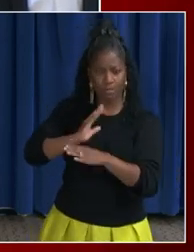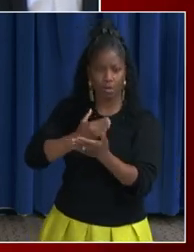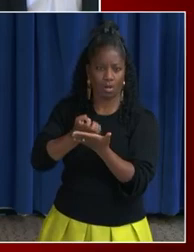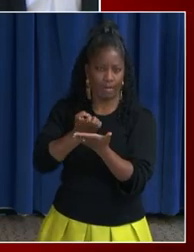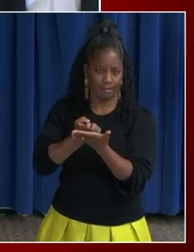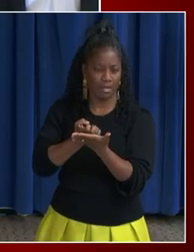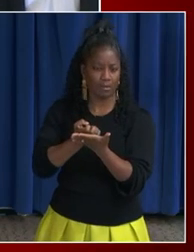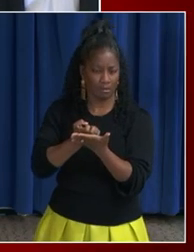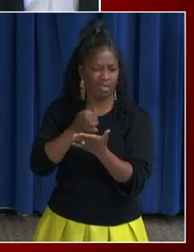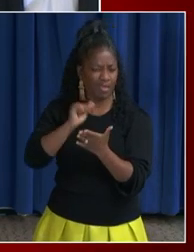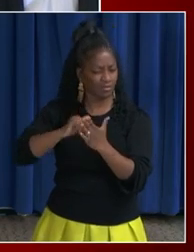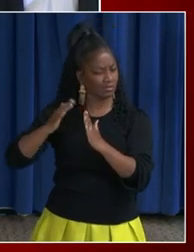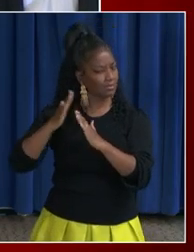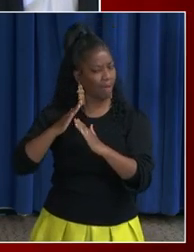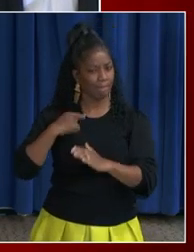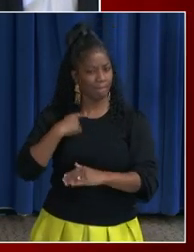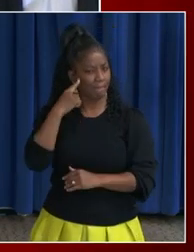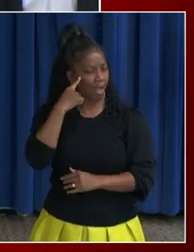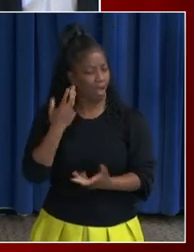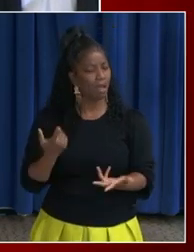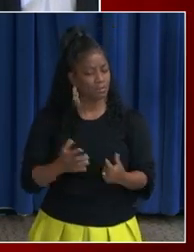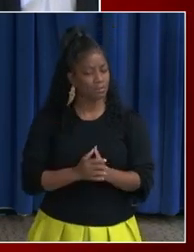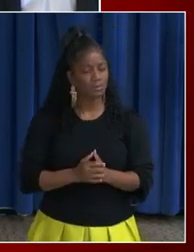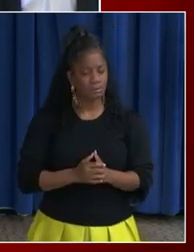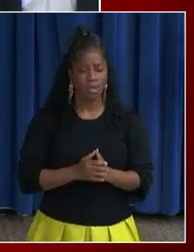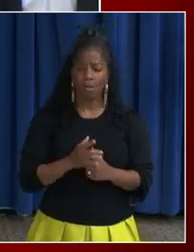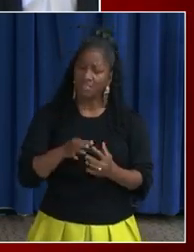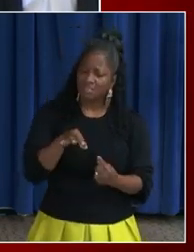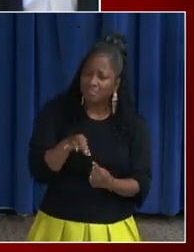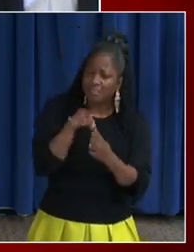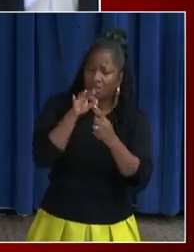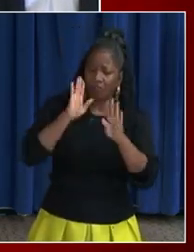economy. We are especially focused on our